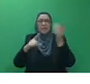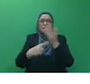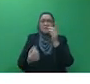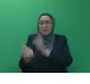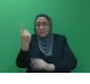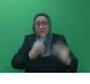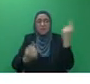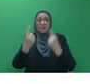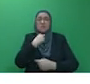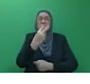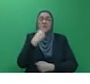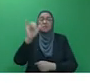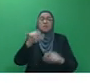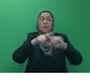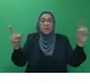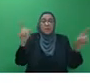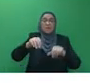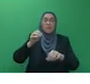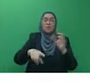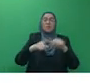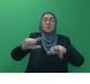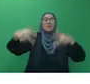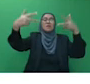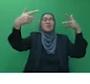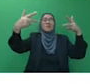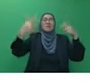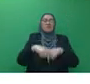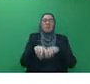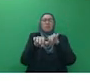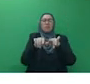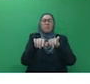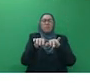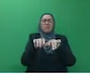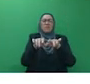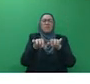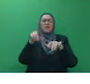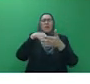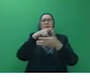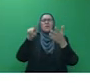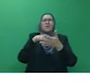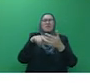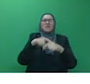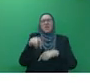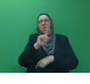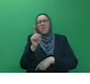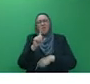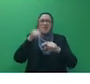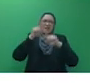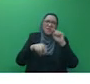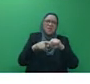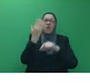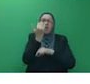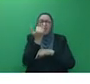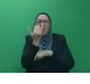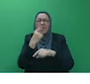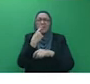wow all the comments come on cannot la bro okay hey why why you do like this and some people who don't understand the joke they're explaining the joke to their friends so this